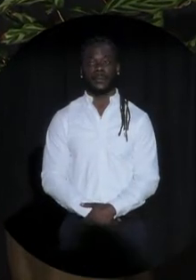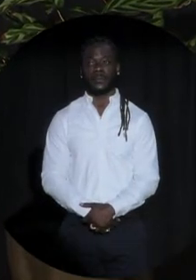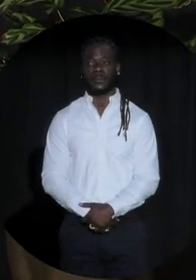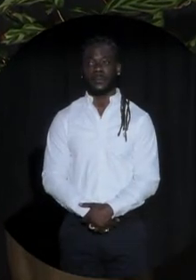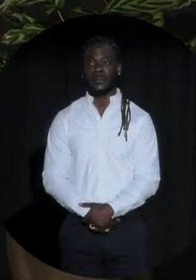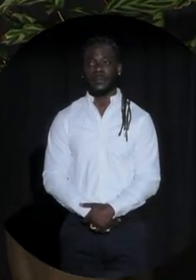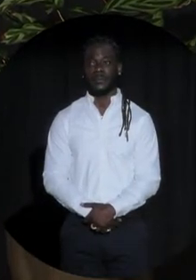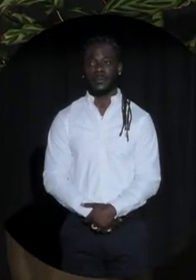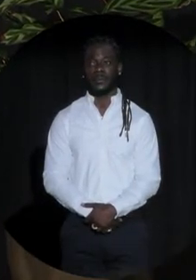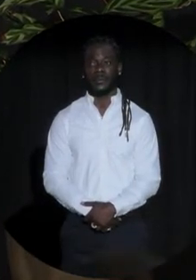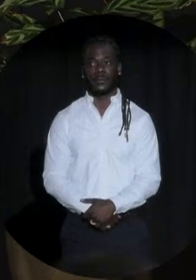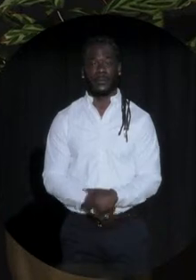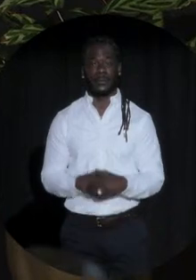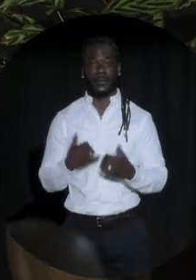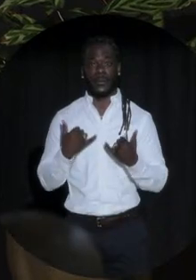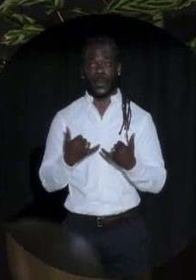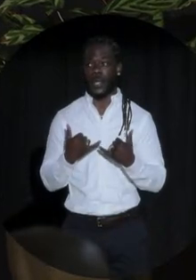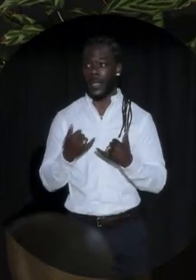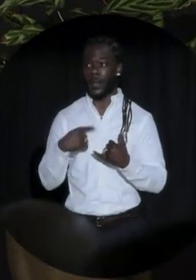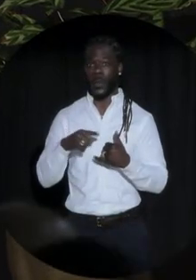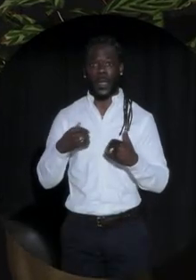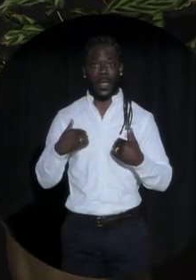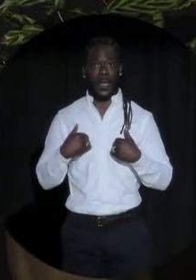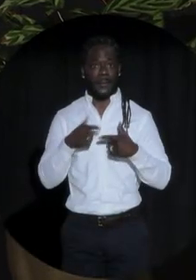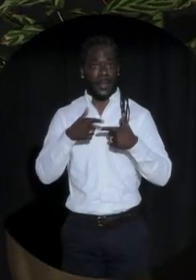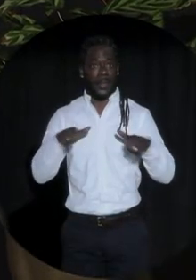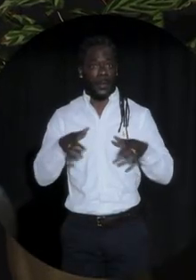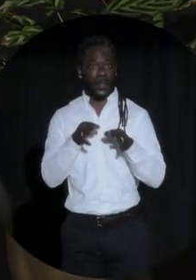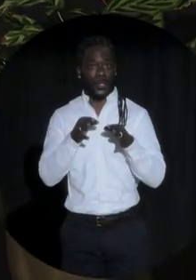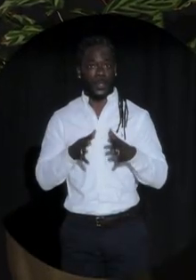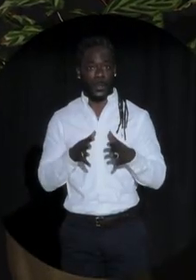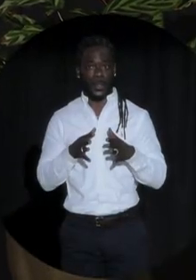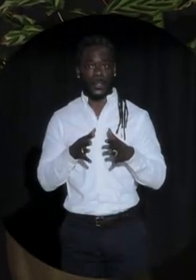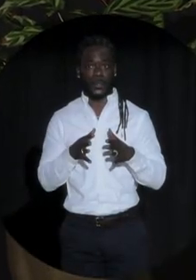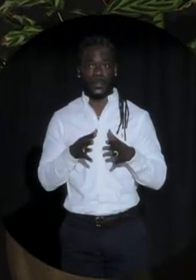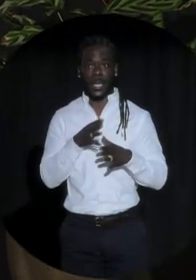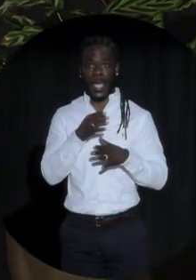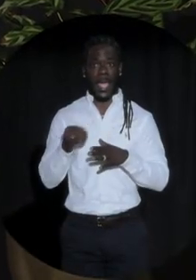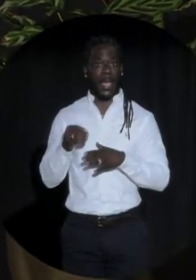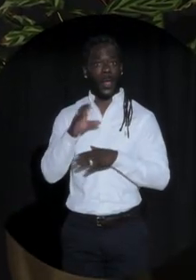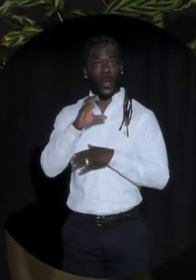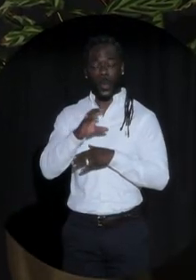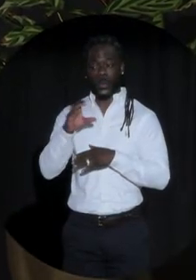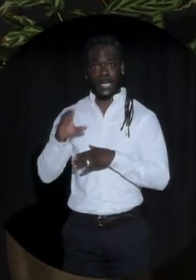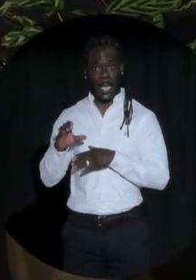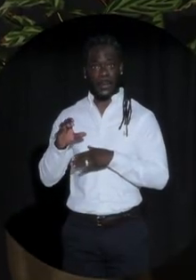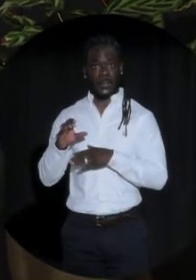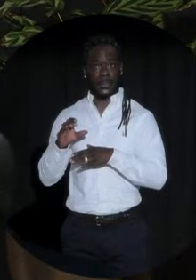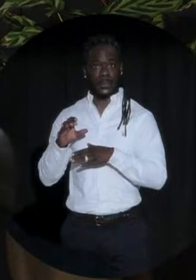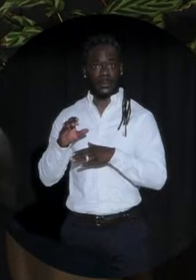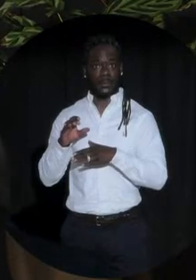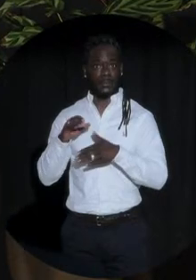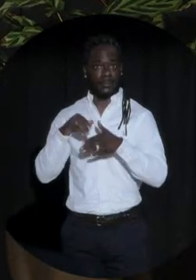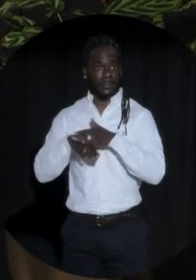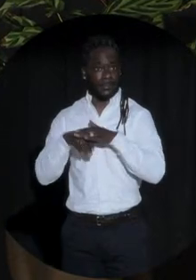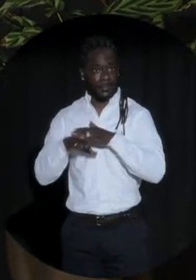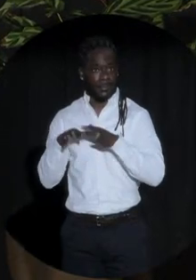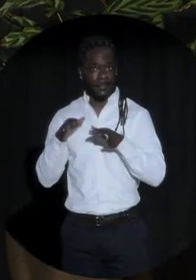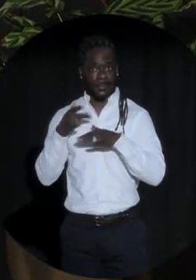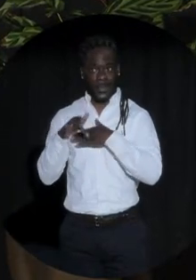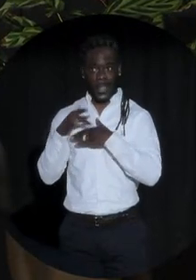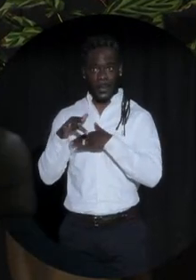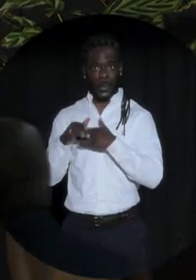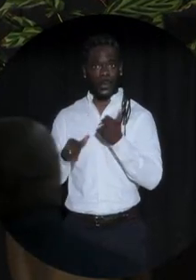today we have language interpreters and closed caption services to assist our